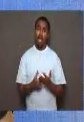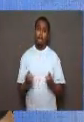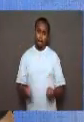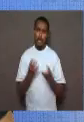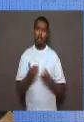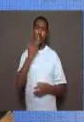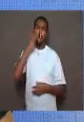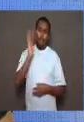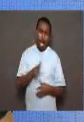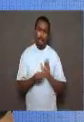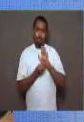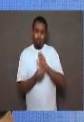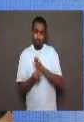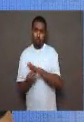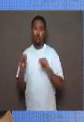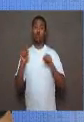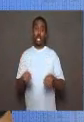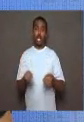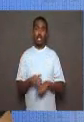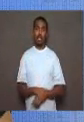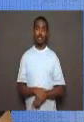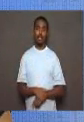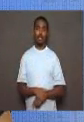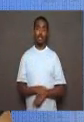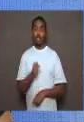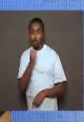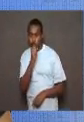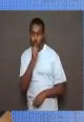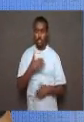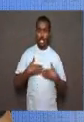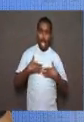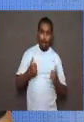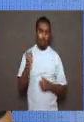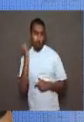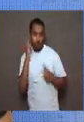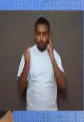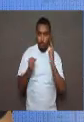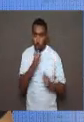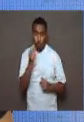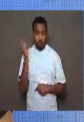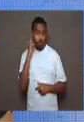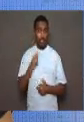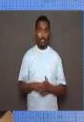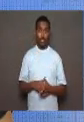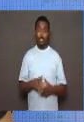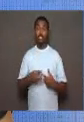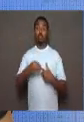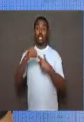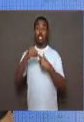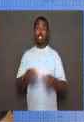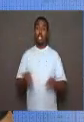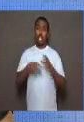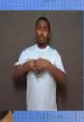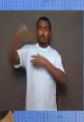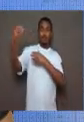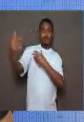There are so many bad influences today. The music the young people listen to, especially